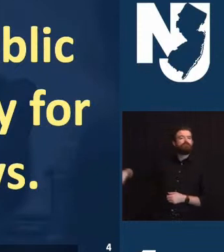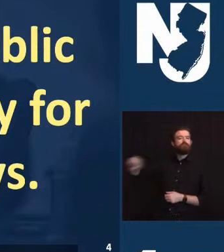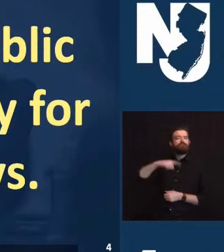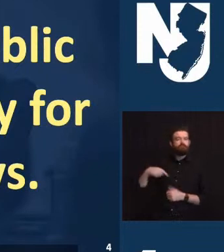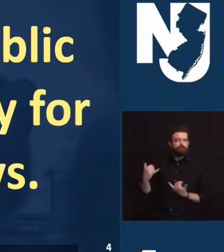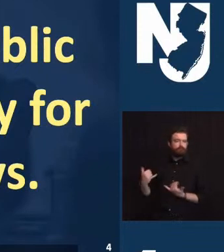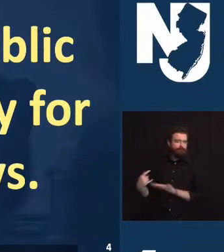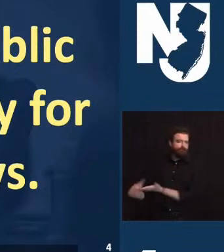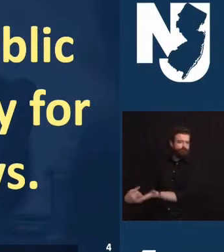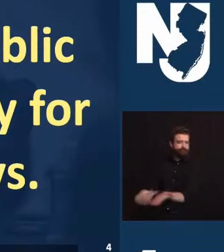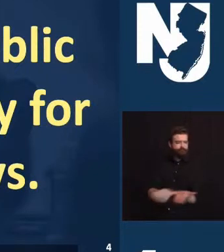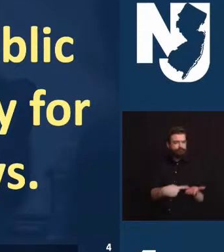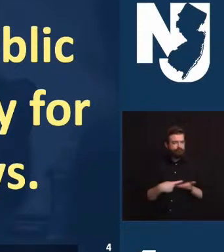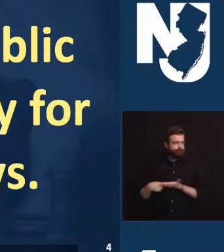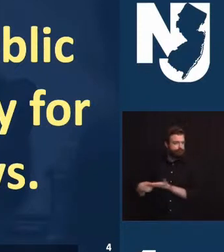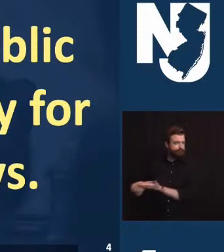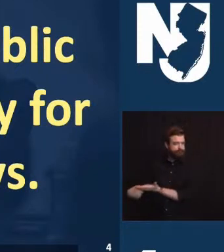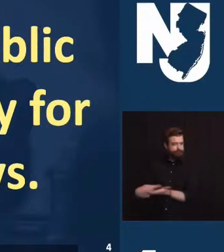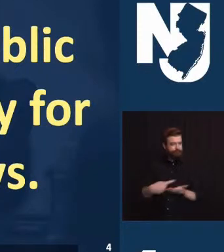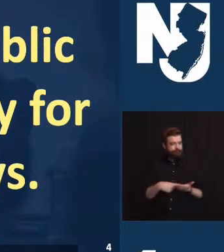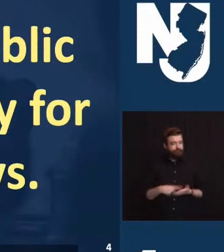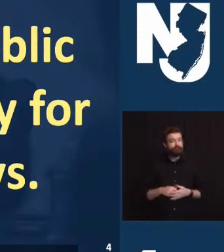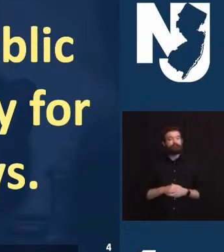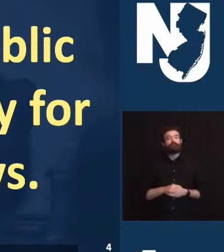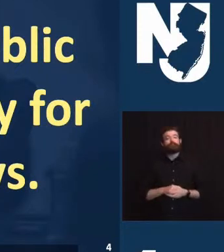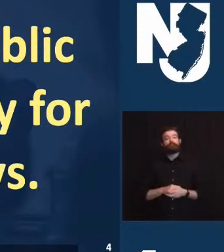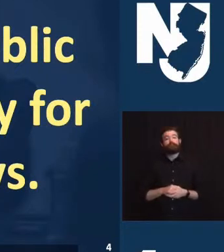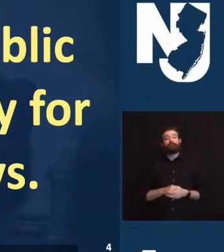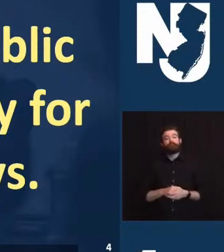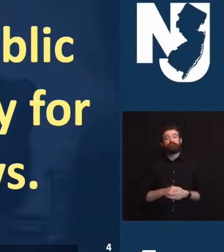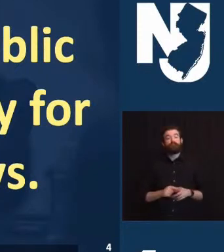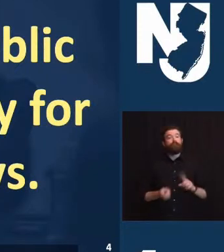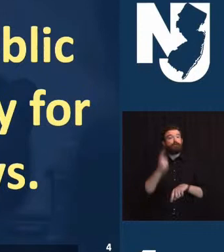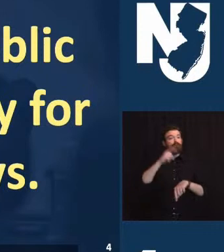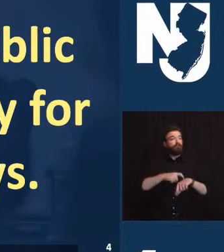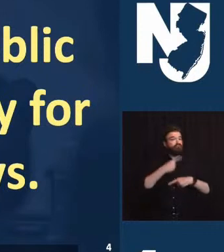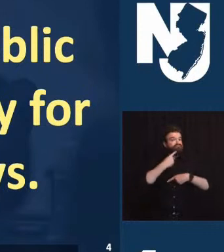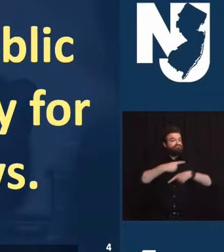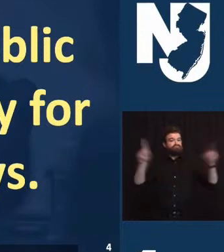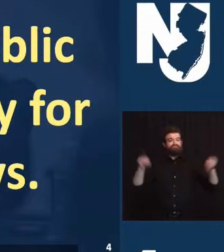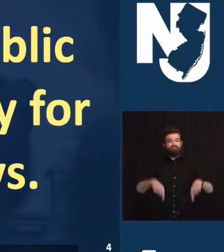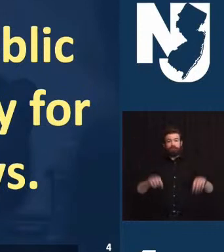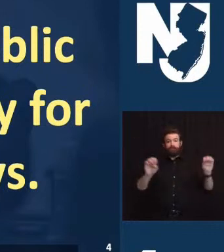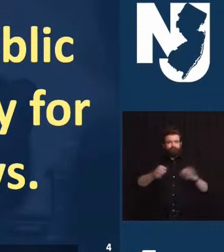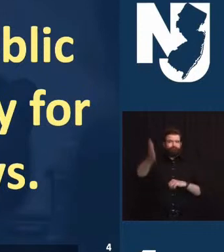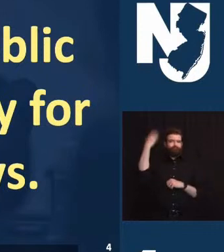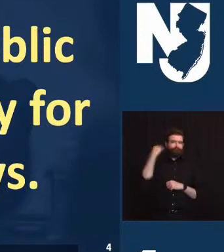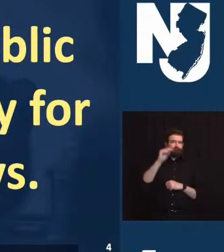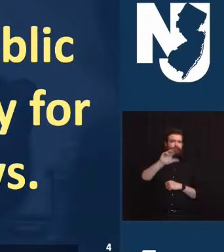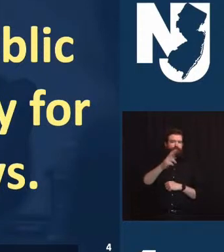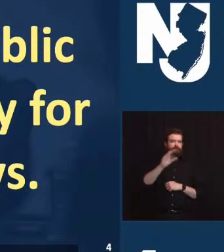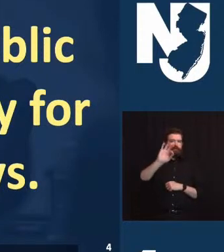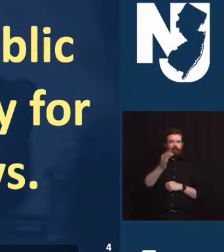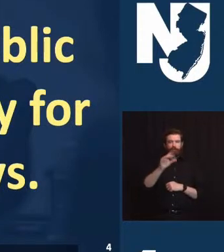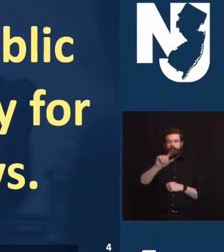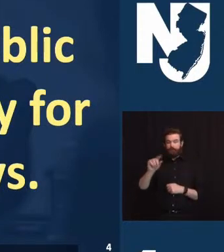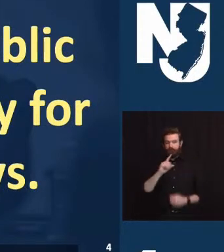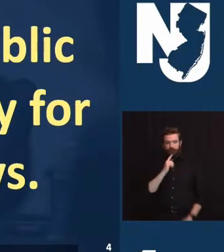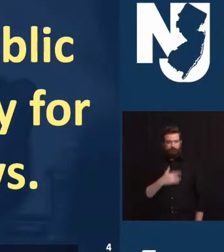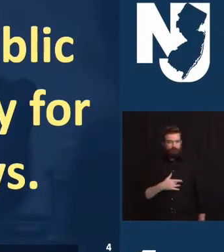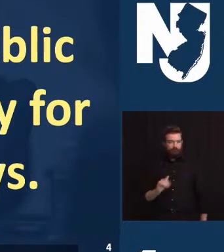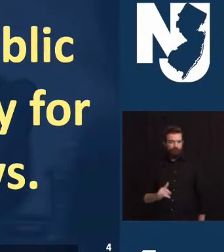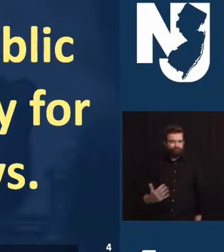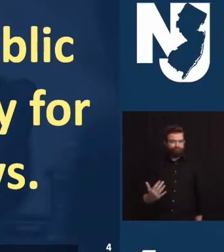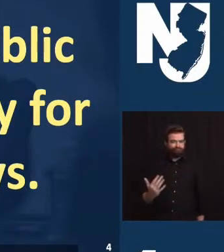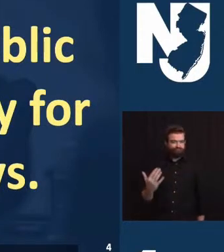first declared, Judy, on March 9th, 2020. Several lifetimes ago, it feels like. This will